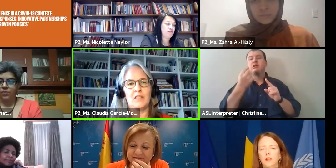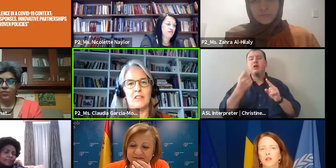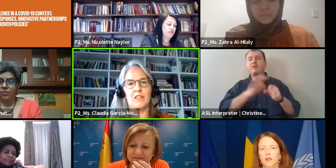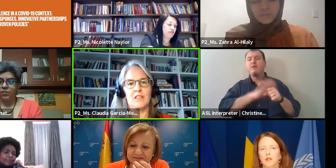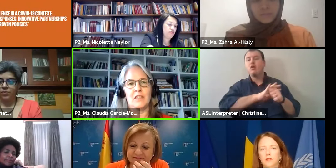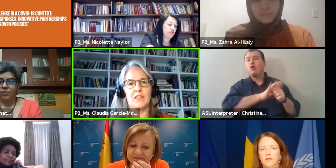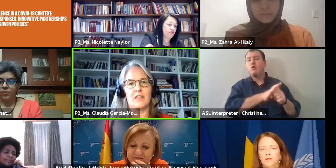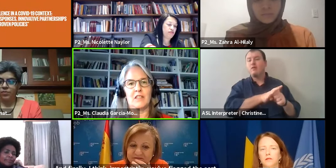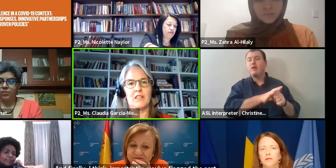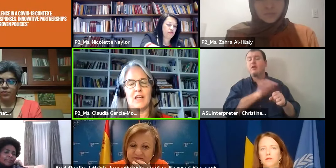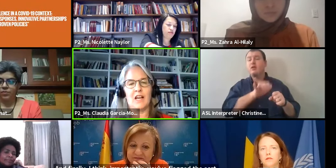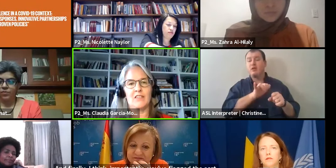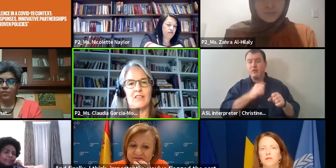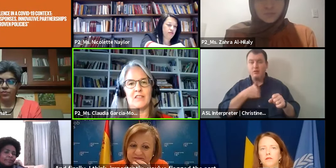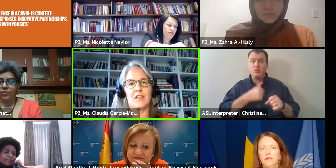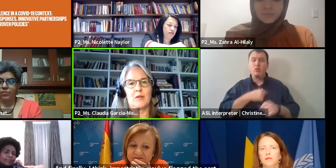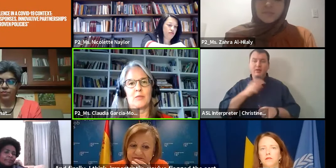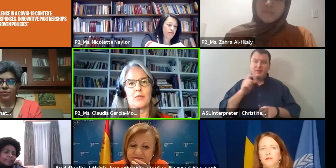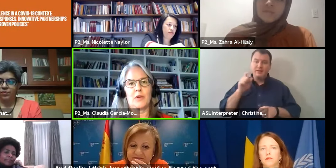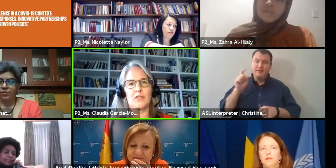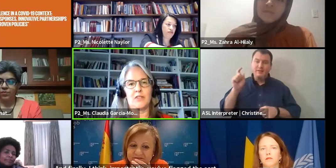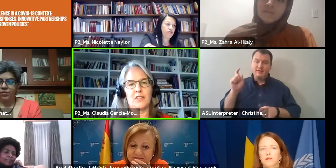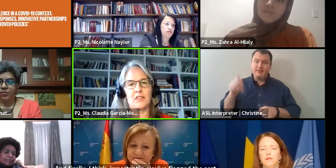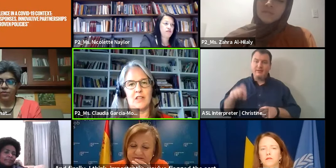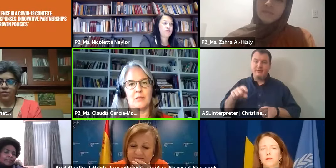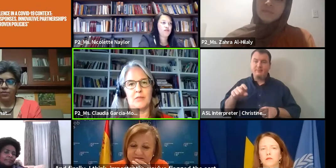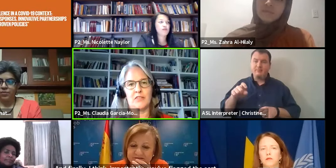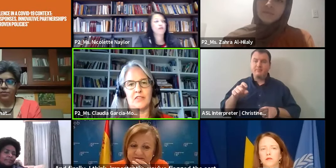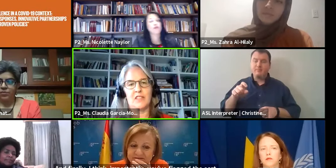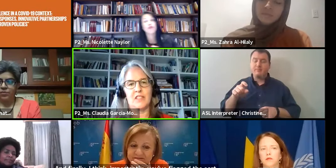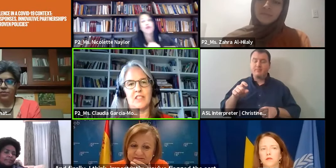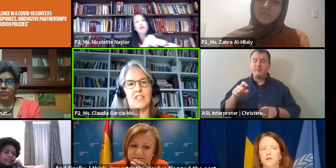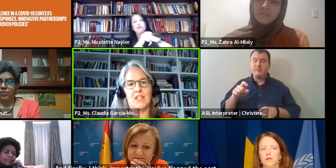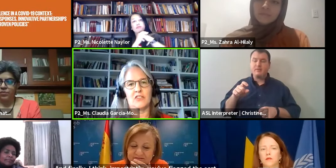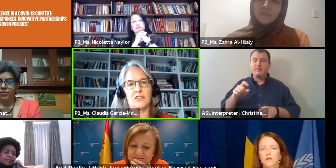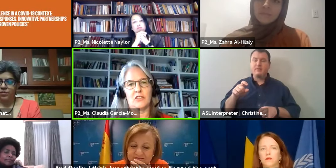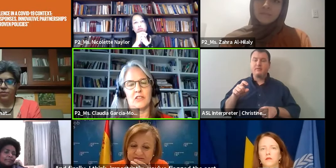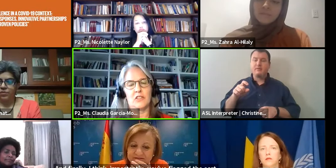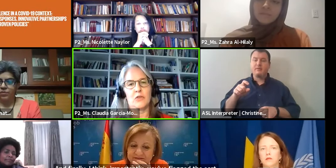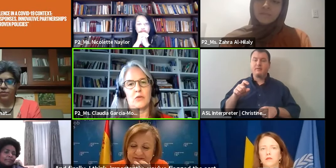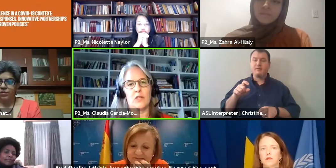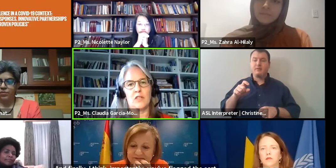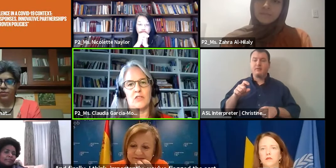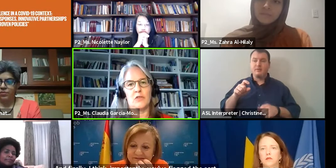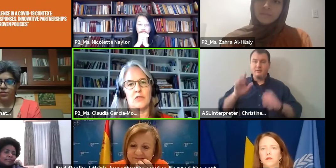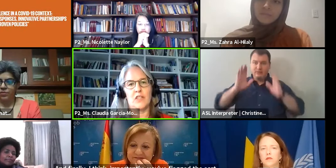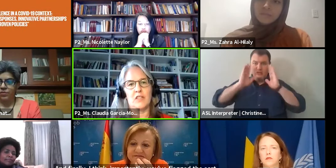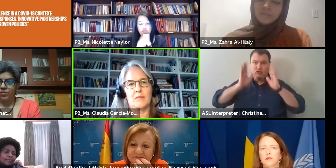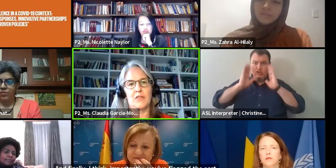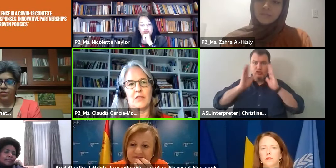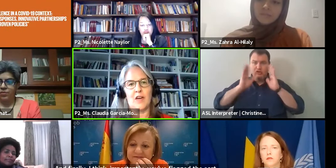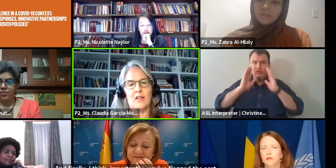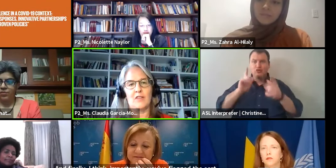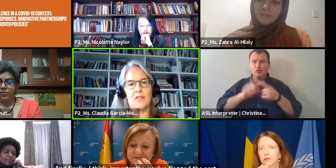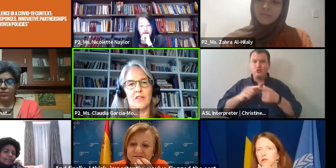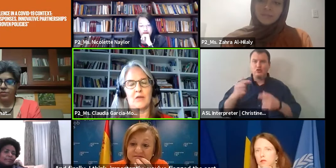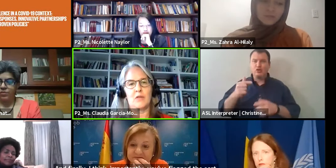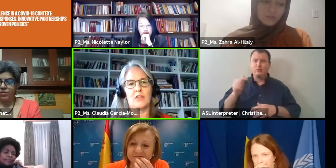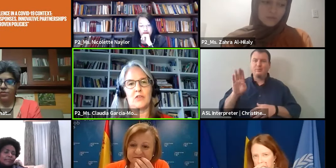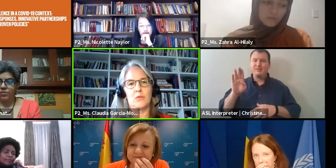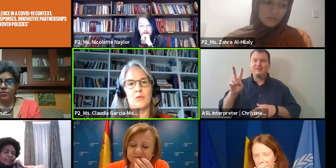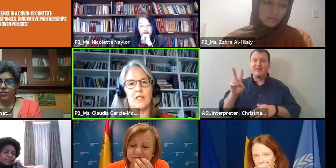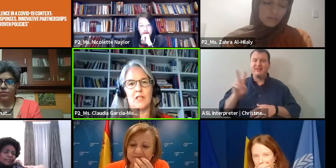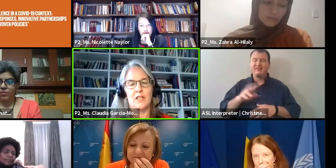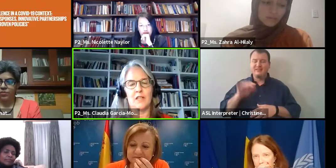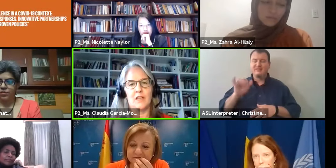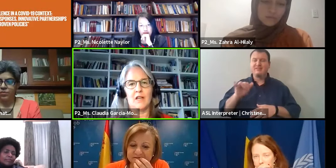we need, it has brought unprecedented attention to the issue of gender-based violence, and